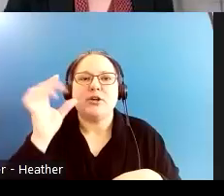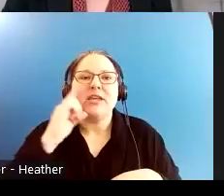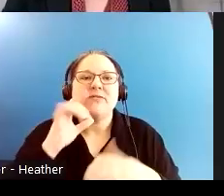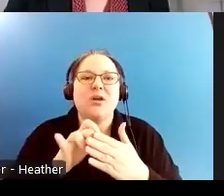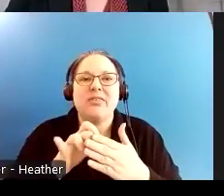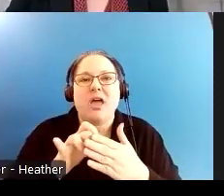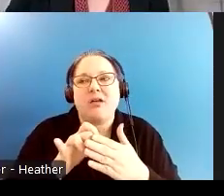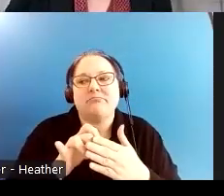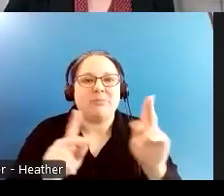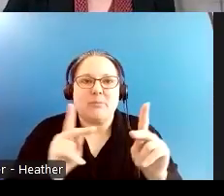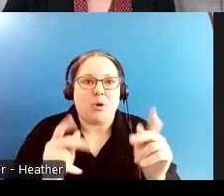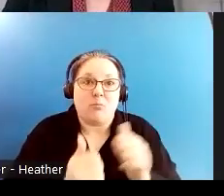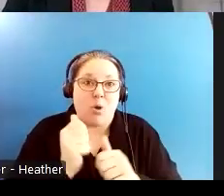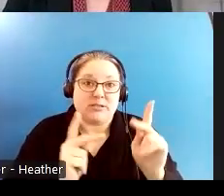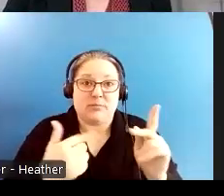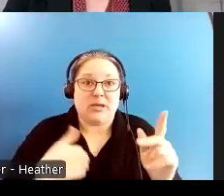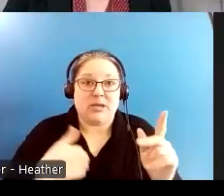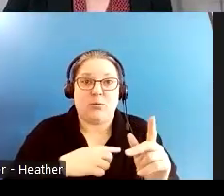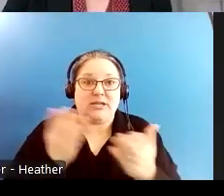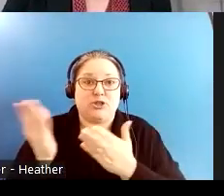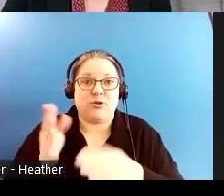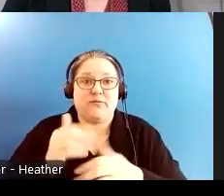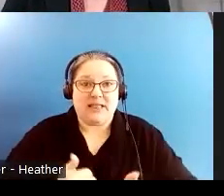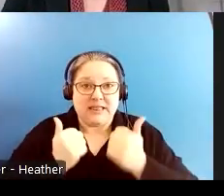people we serve are actually unsheltered.